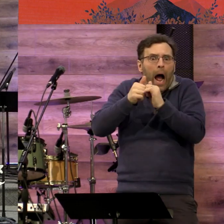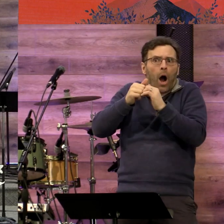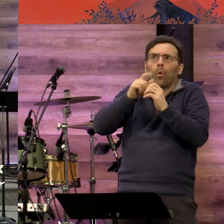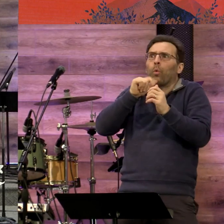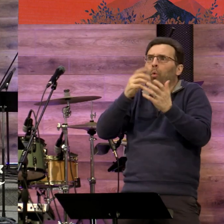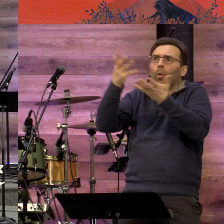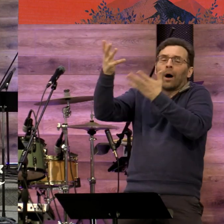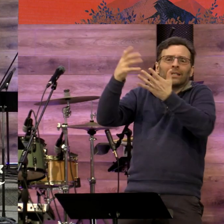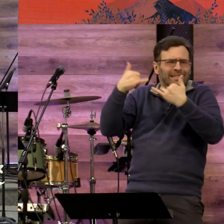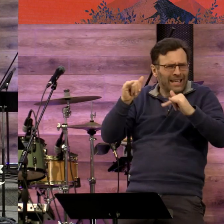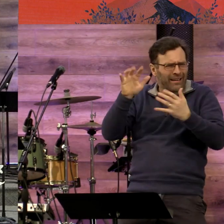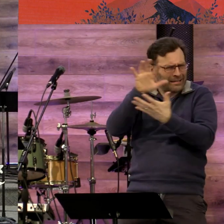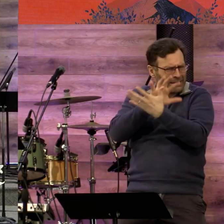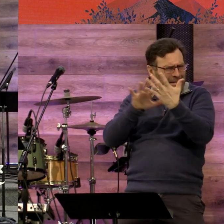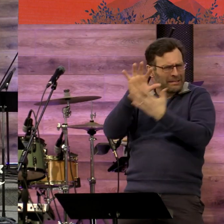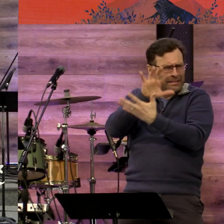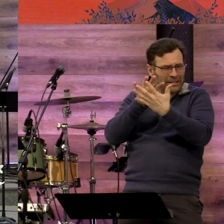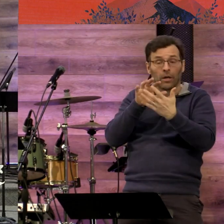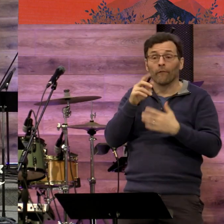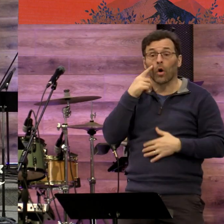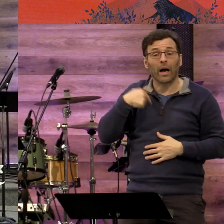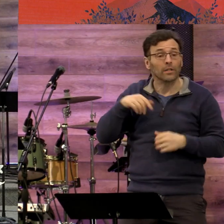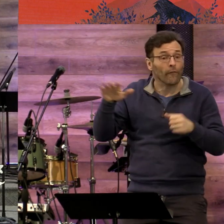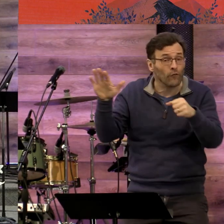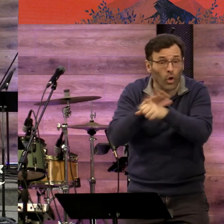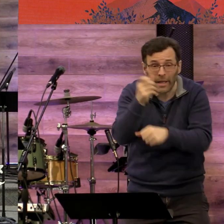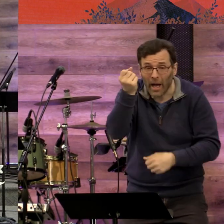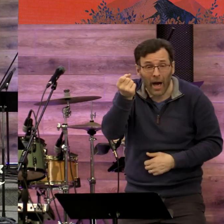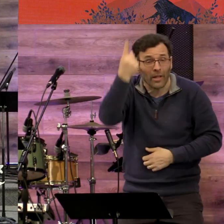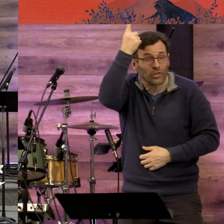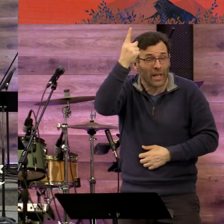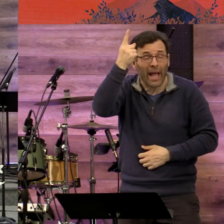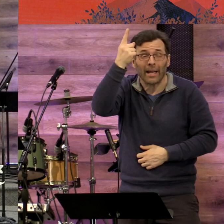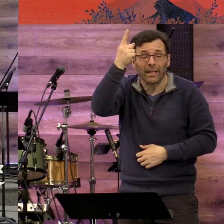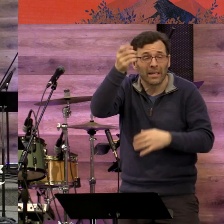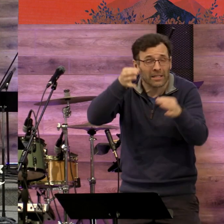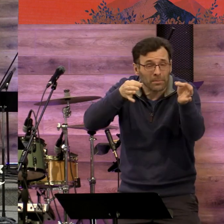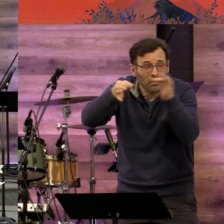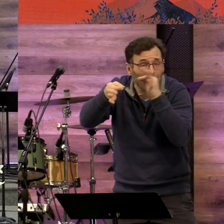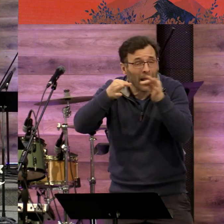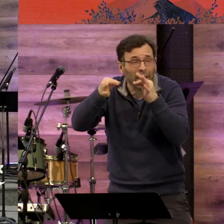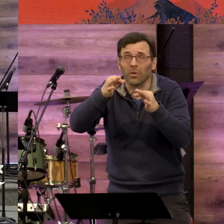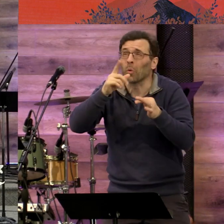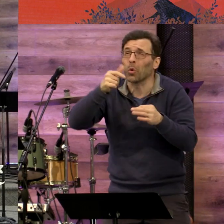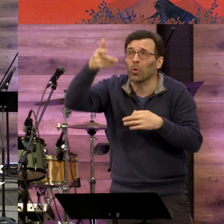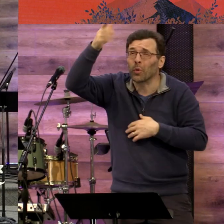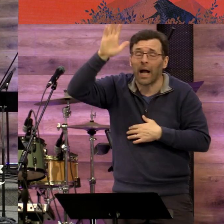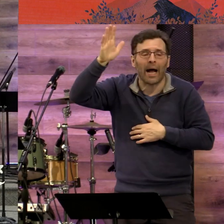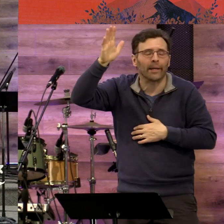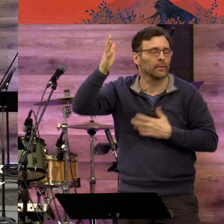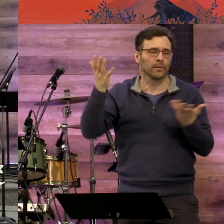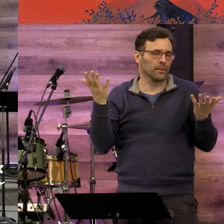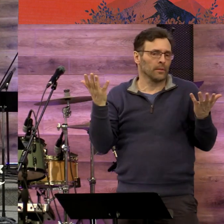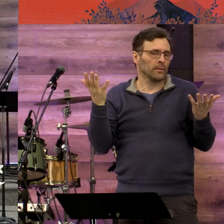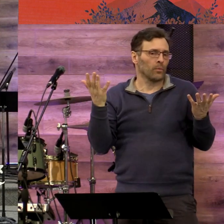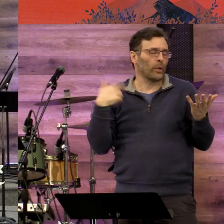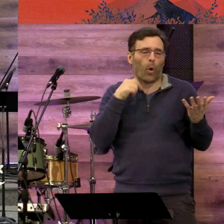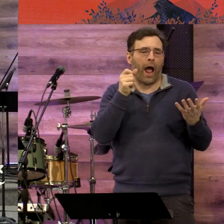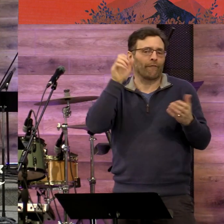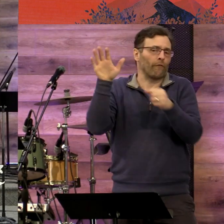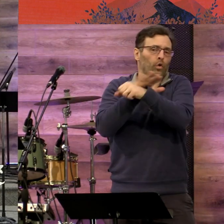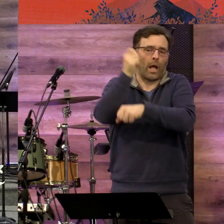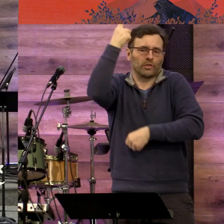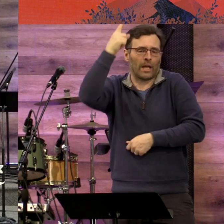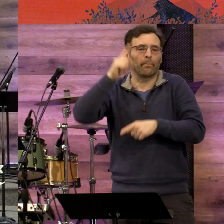And actually, rather than fully being able to understand and articulate God, maybe we were created to worship and stand in awe of